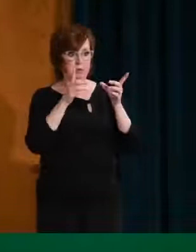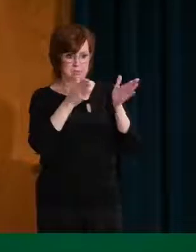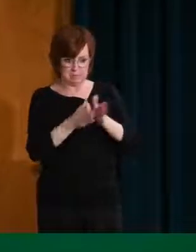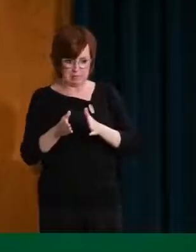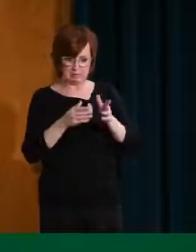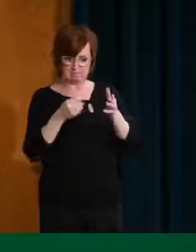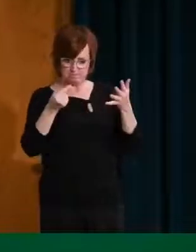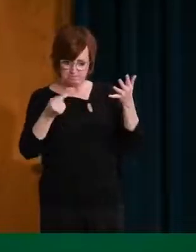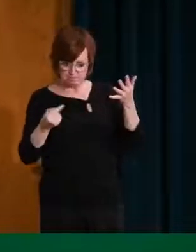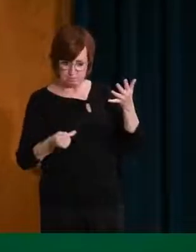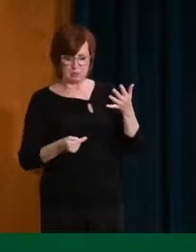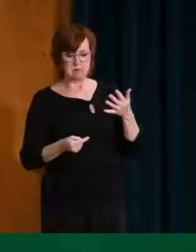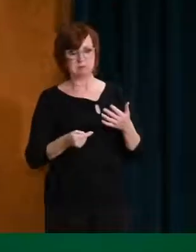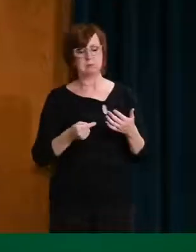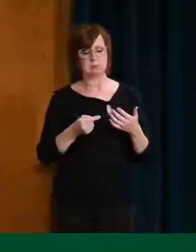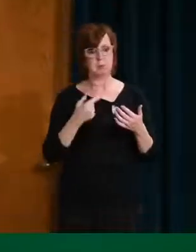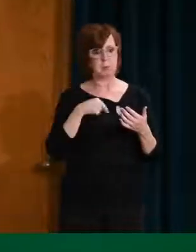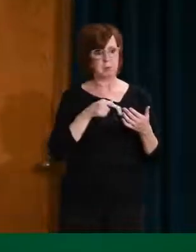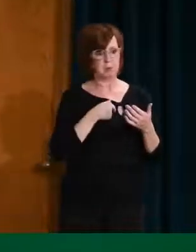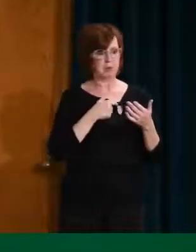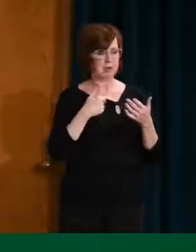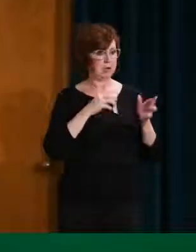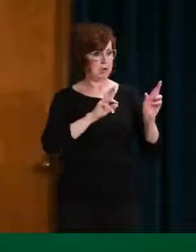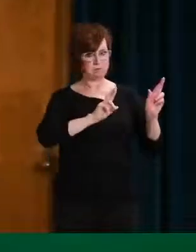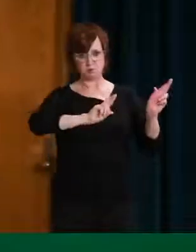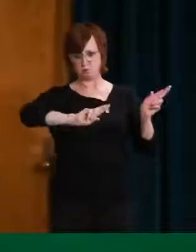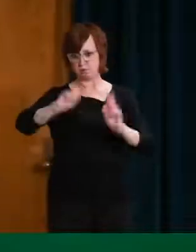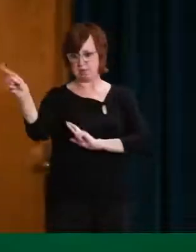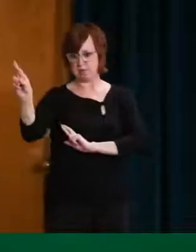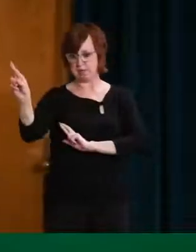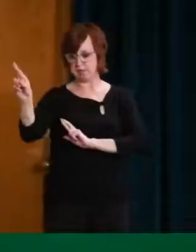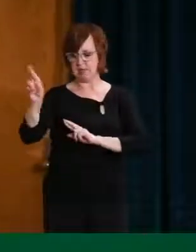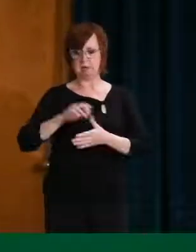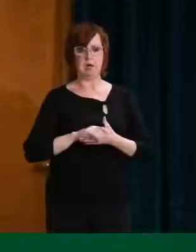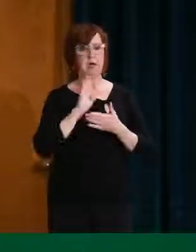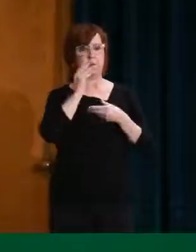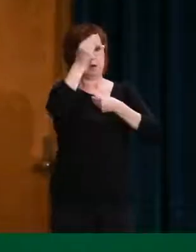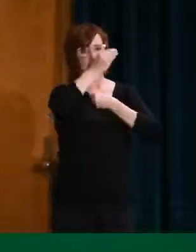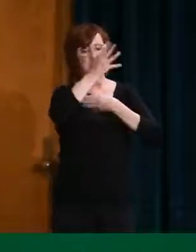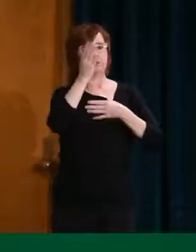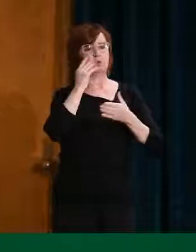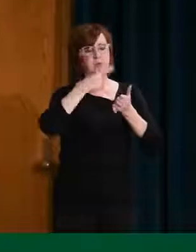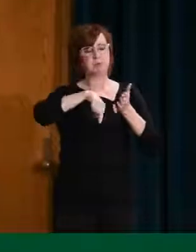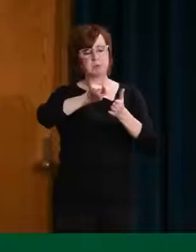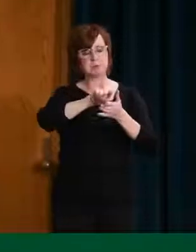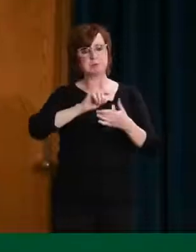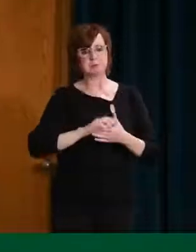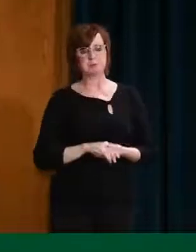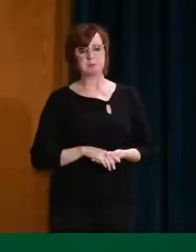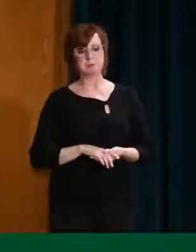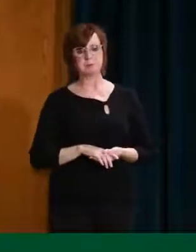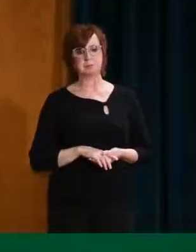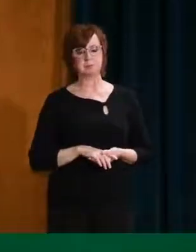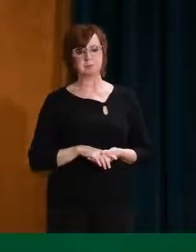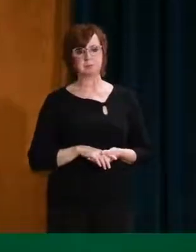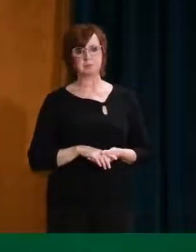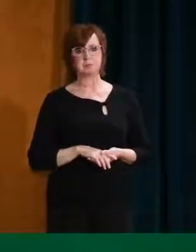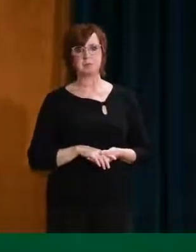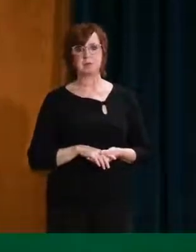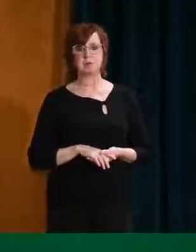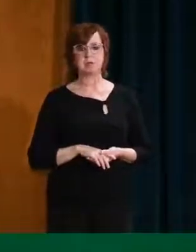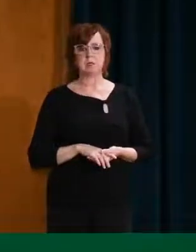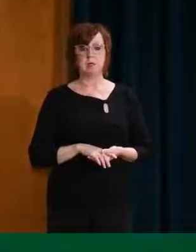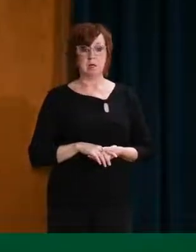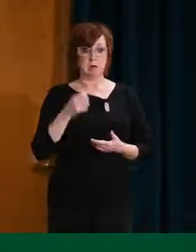other ambulatory care procedures, we've already built some ready-made capacity in the system to deal with what I would say maybe is the first